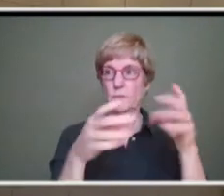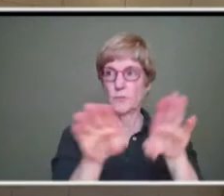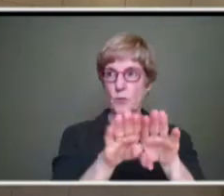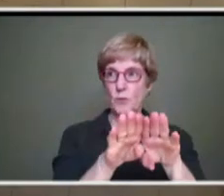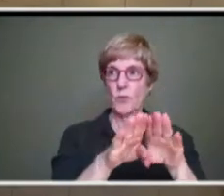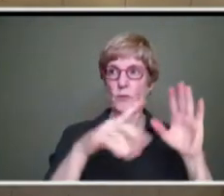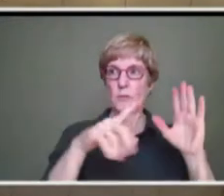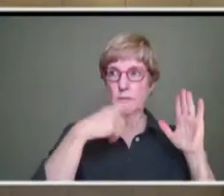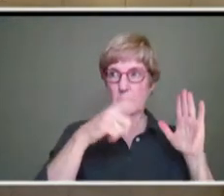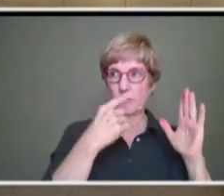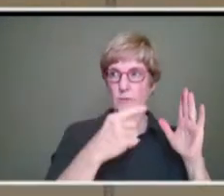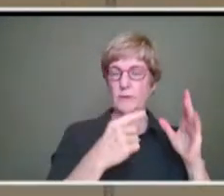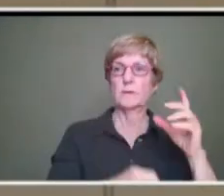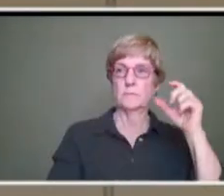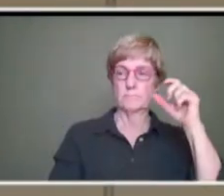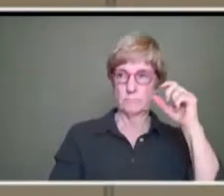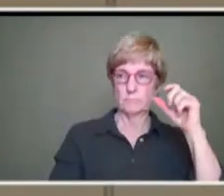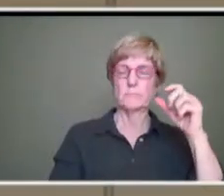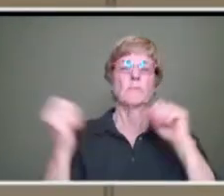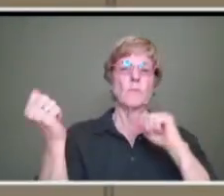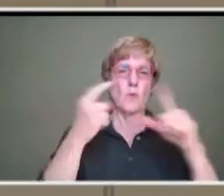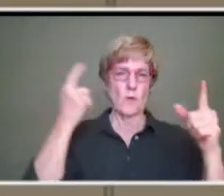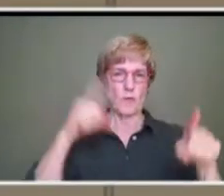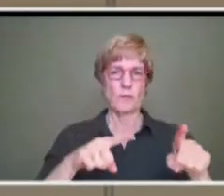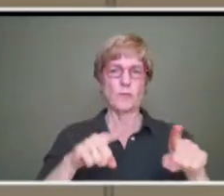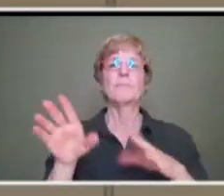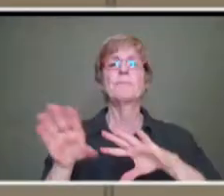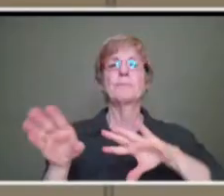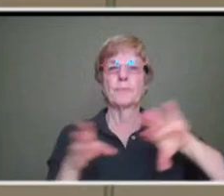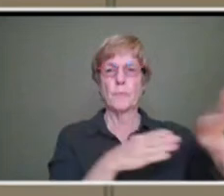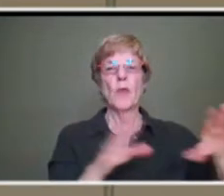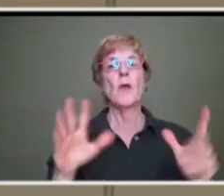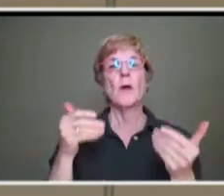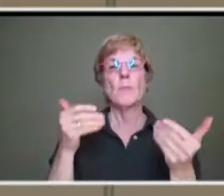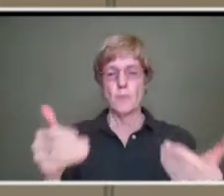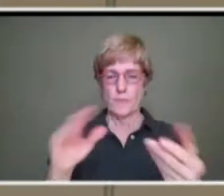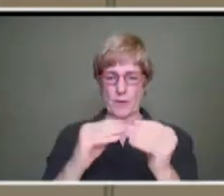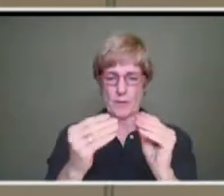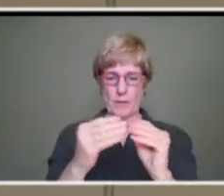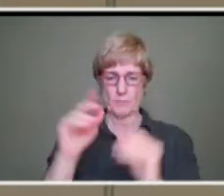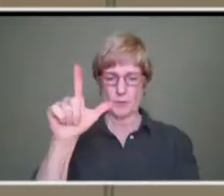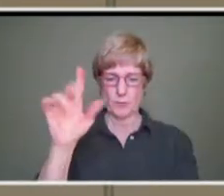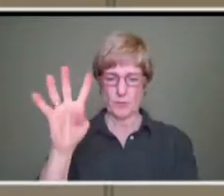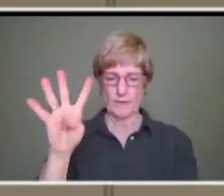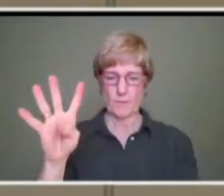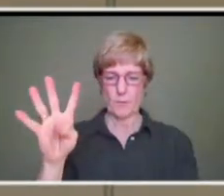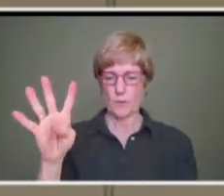oppose that is unanimous we will move on to item number 24.